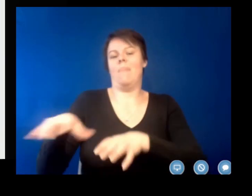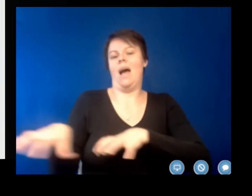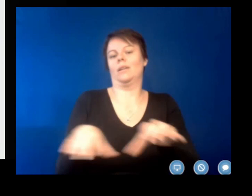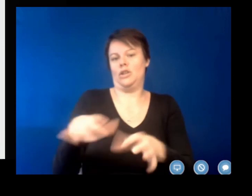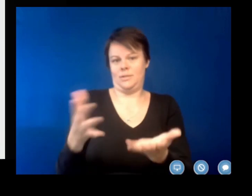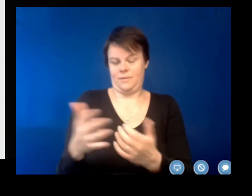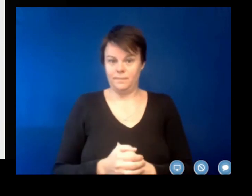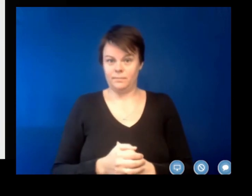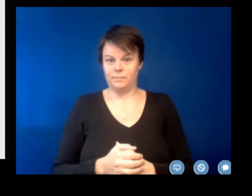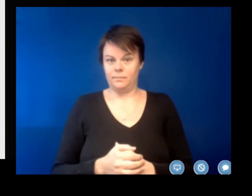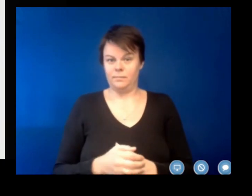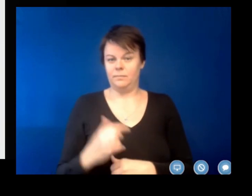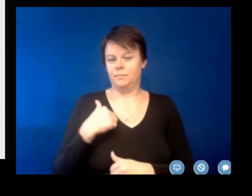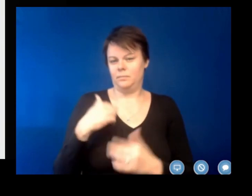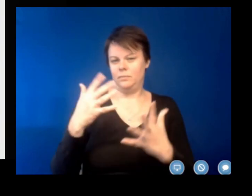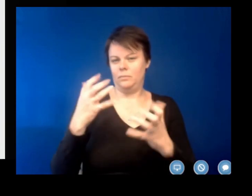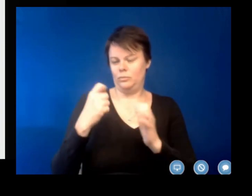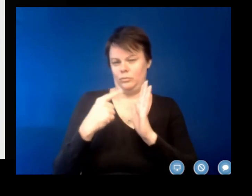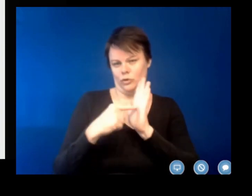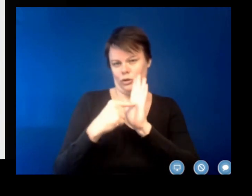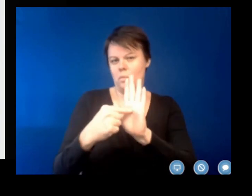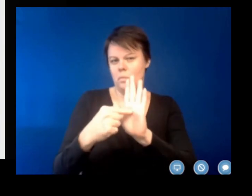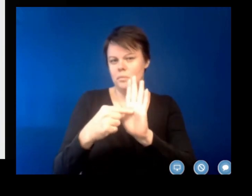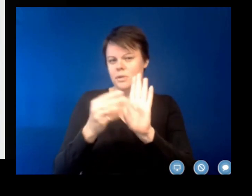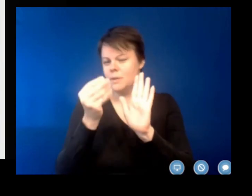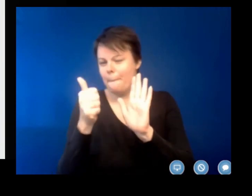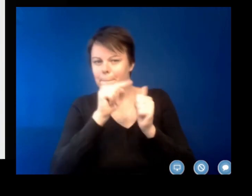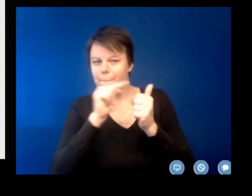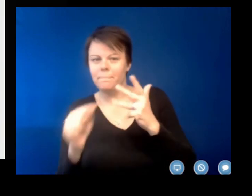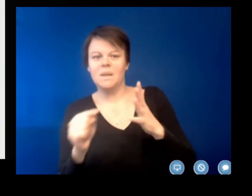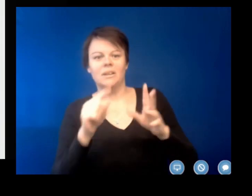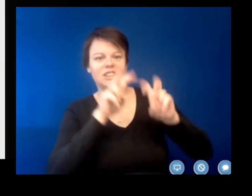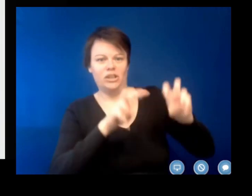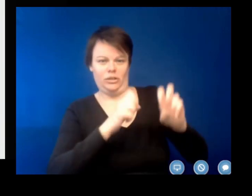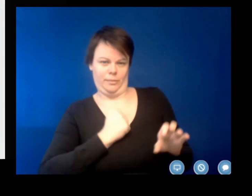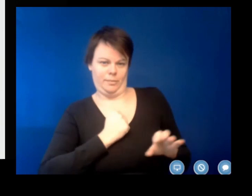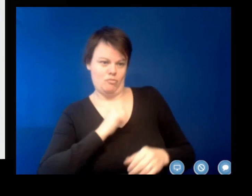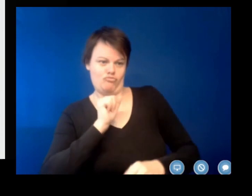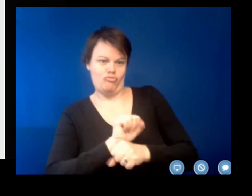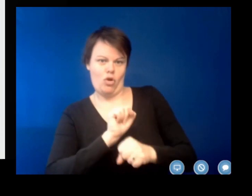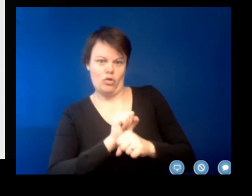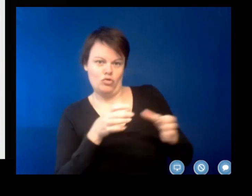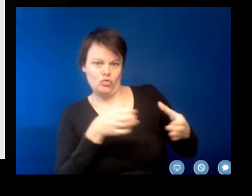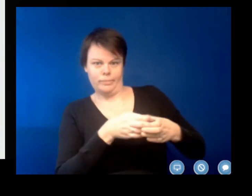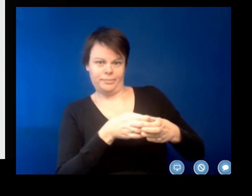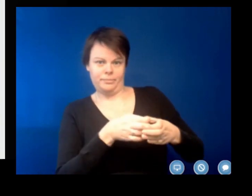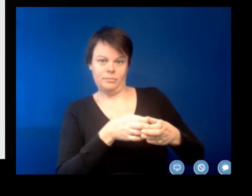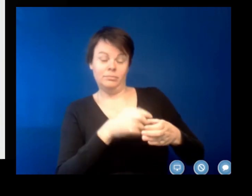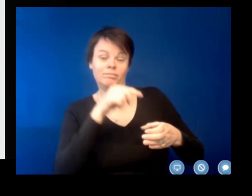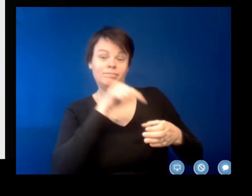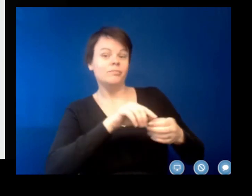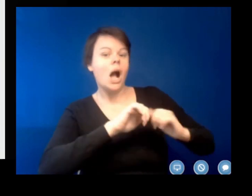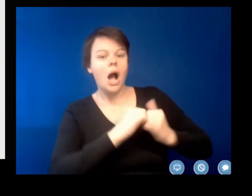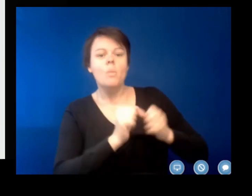obvious that this way, how global learning is framed in the moment, does